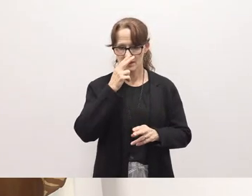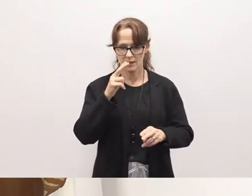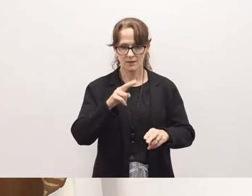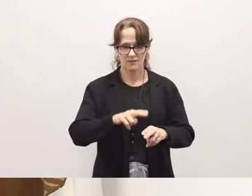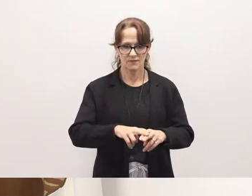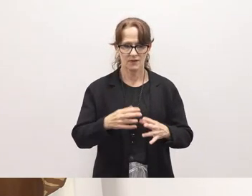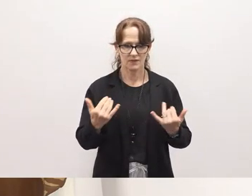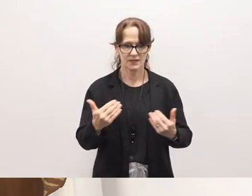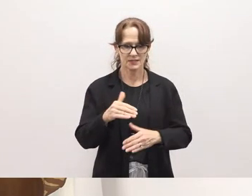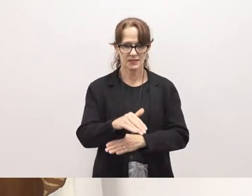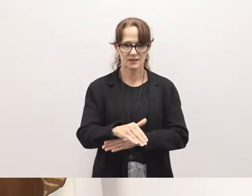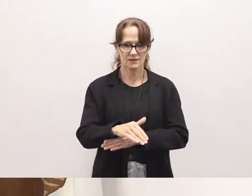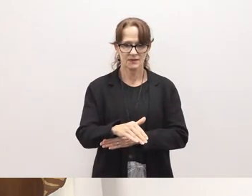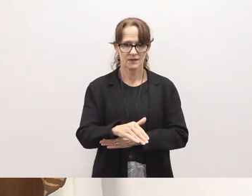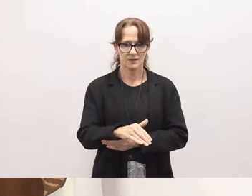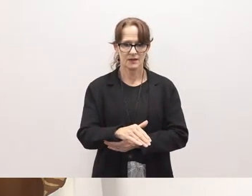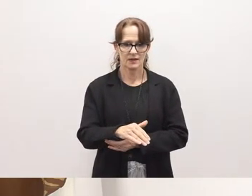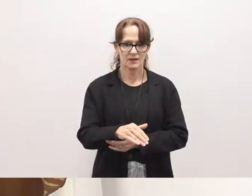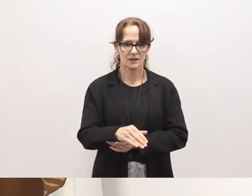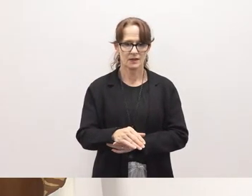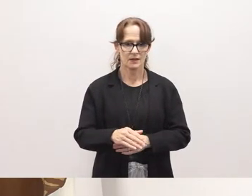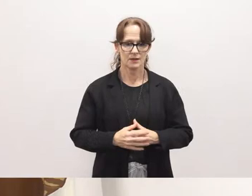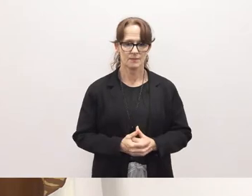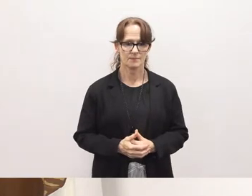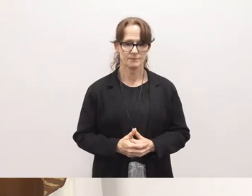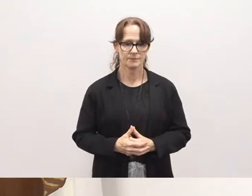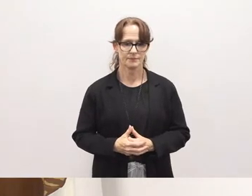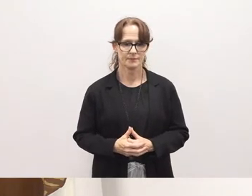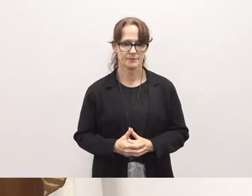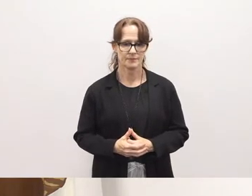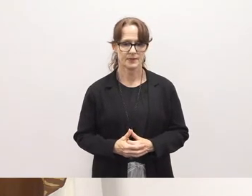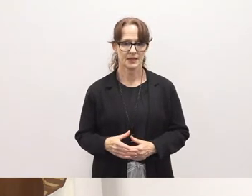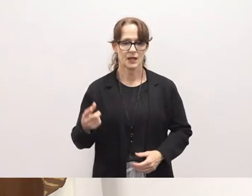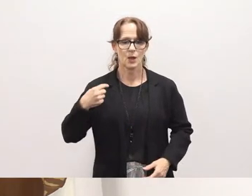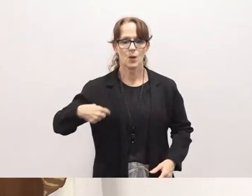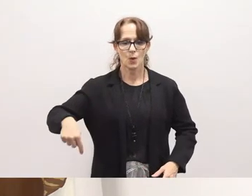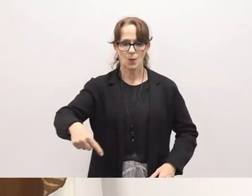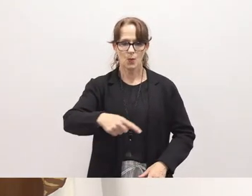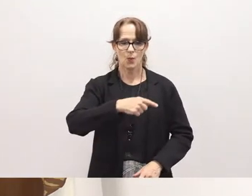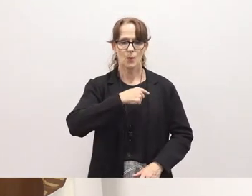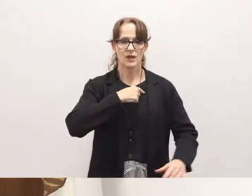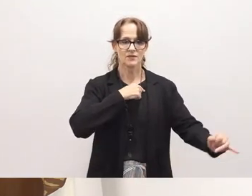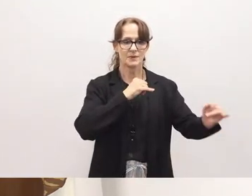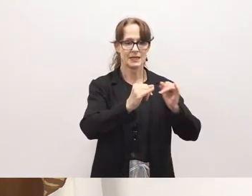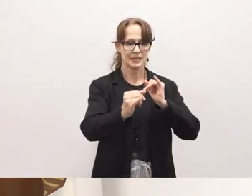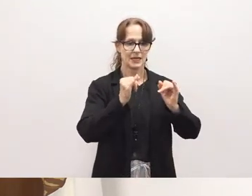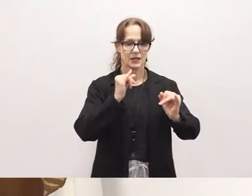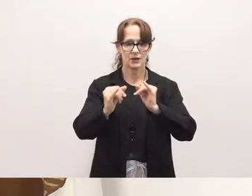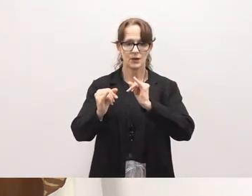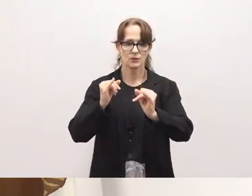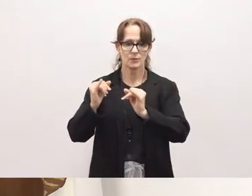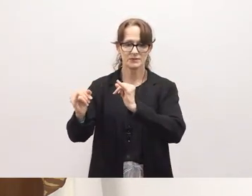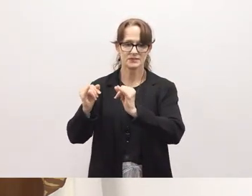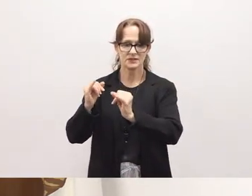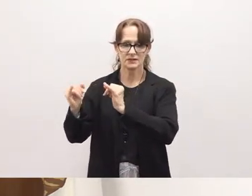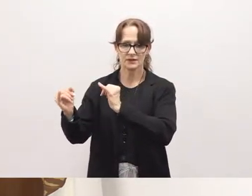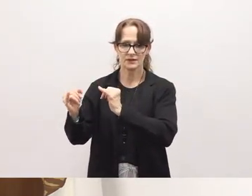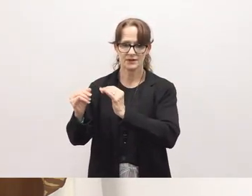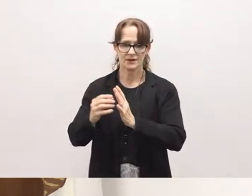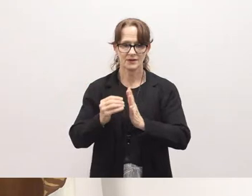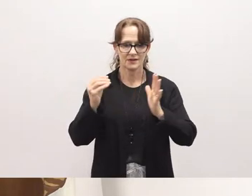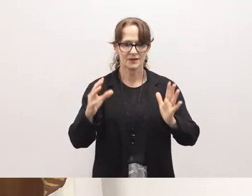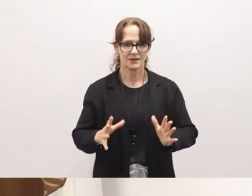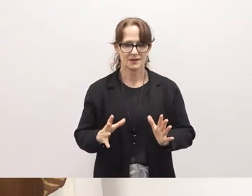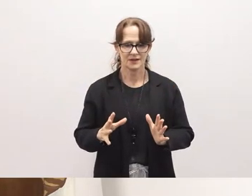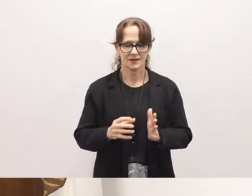for this evening, and we have been interviewing students